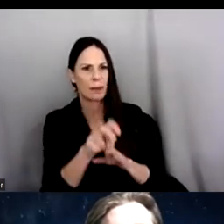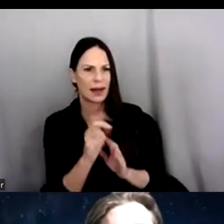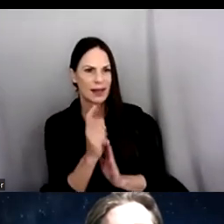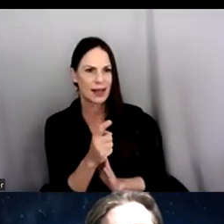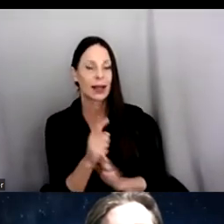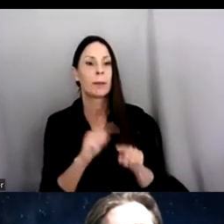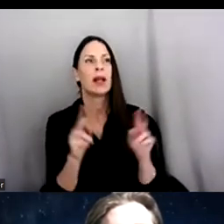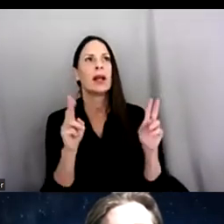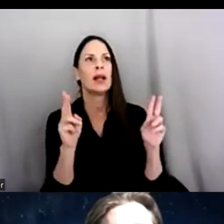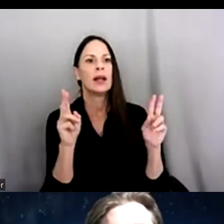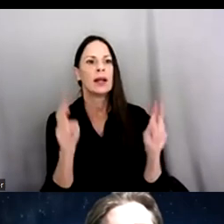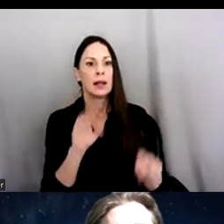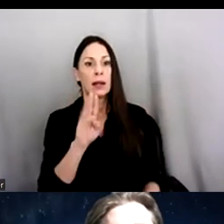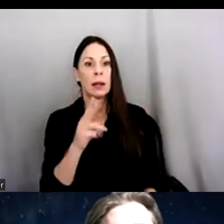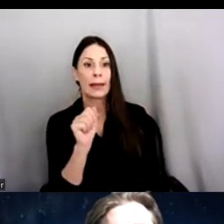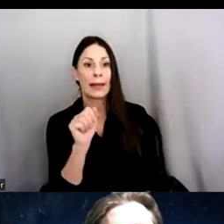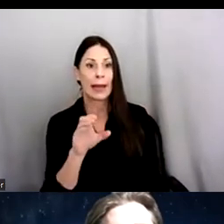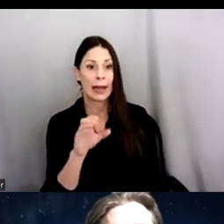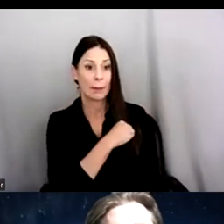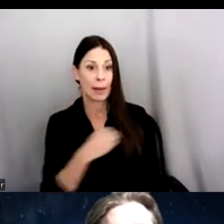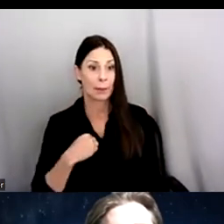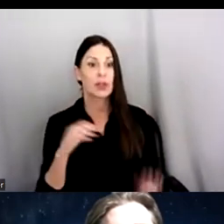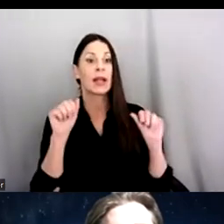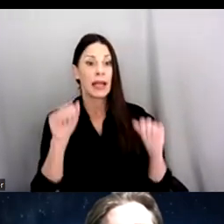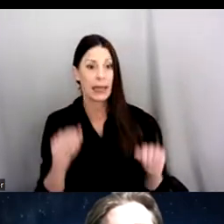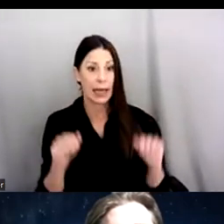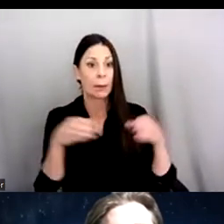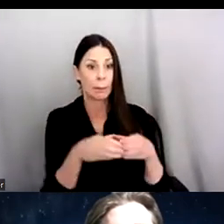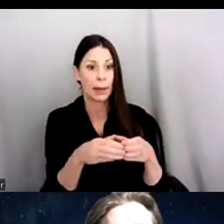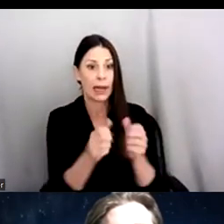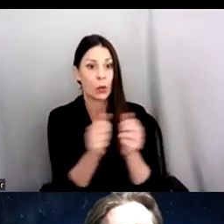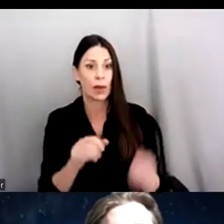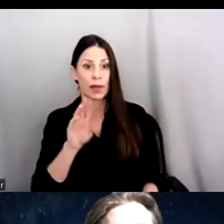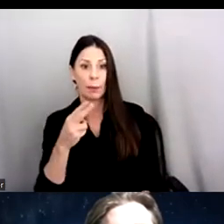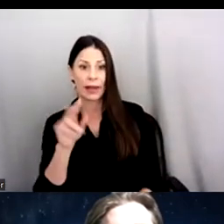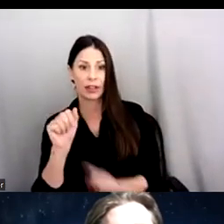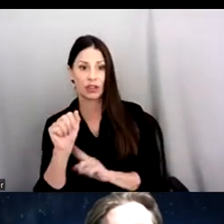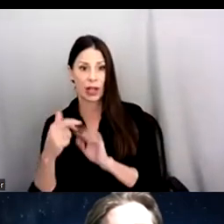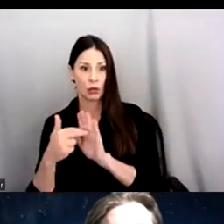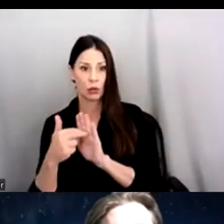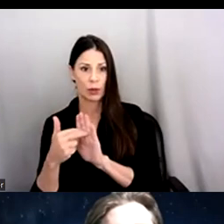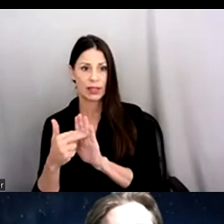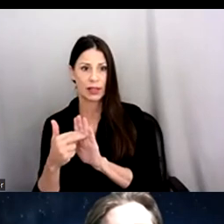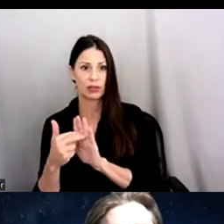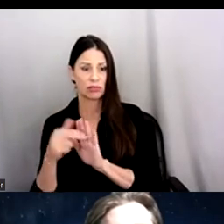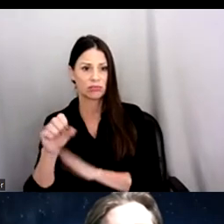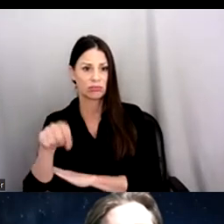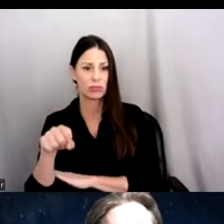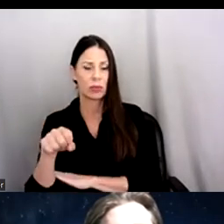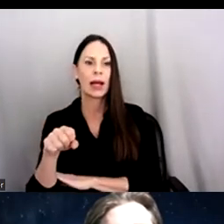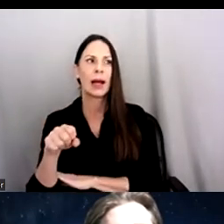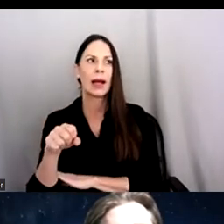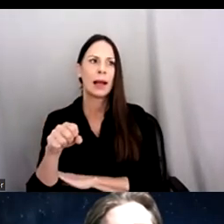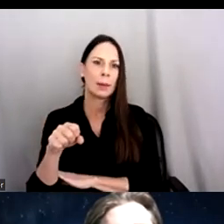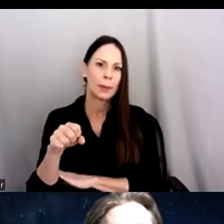Technically, BHAAC members can meet without BHA representation, but then that's a different